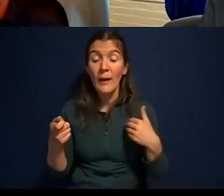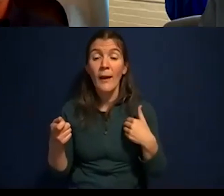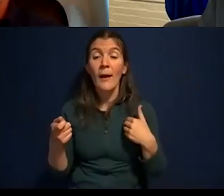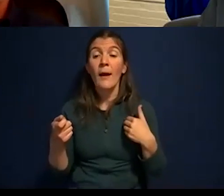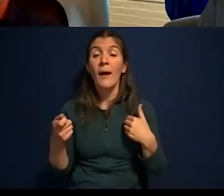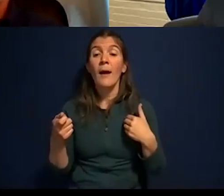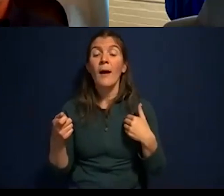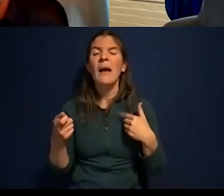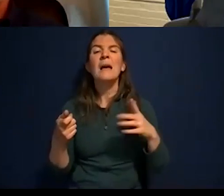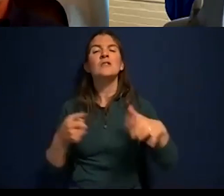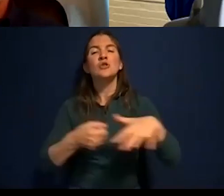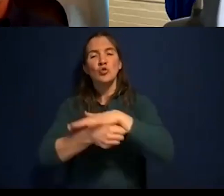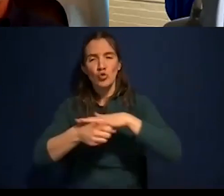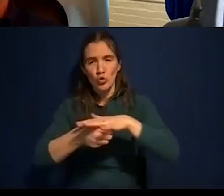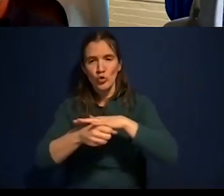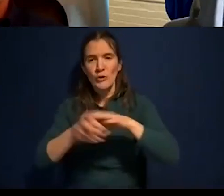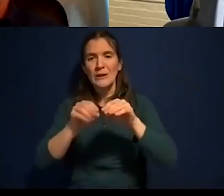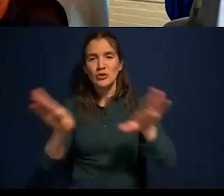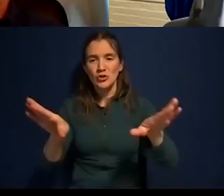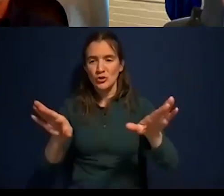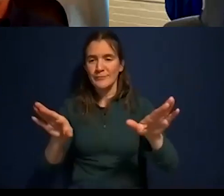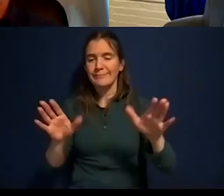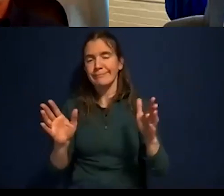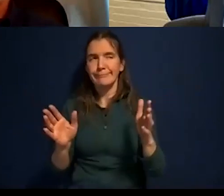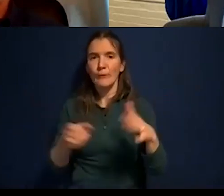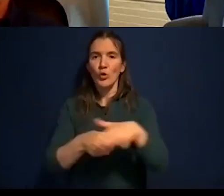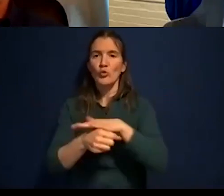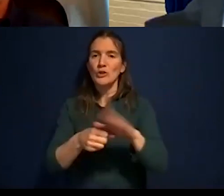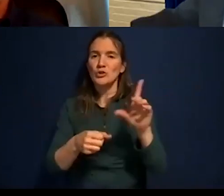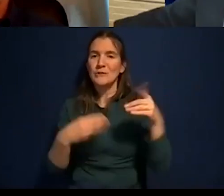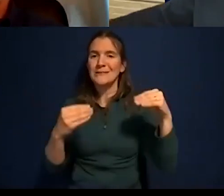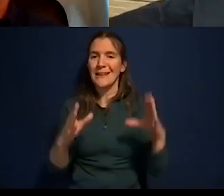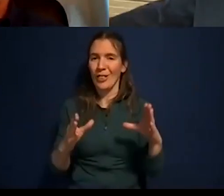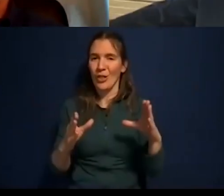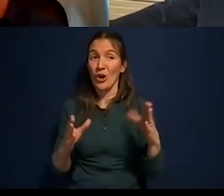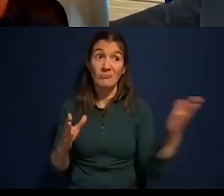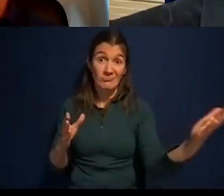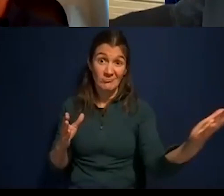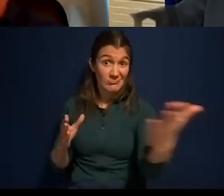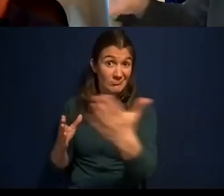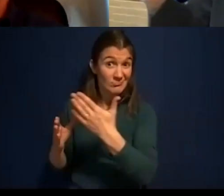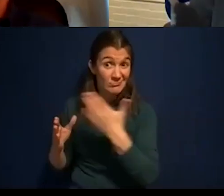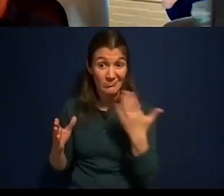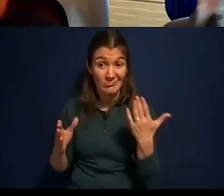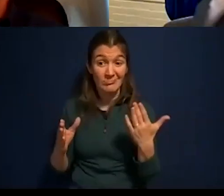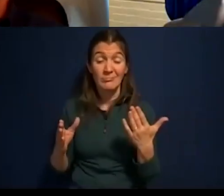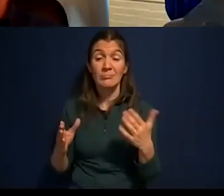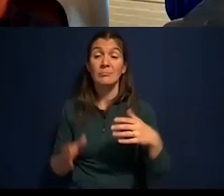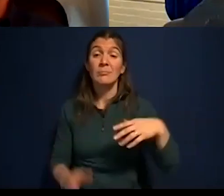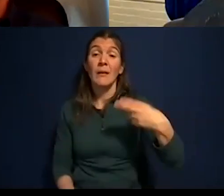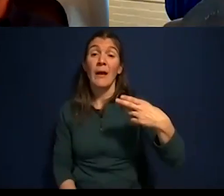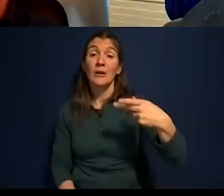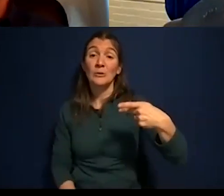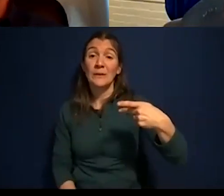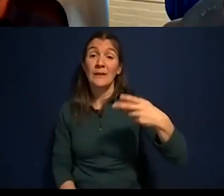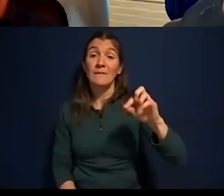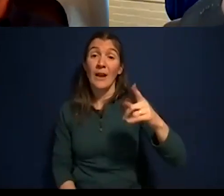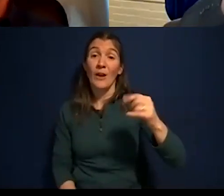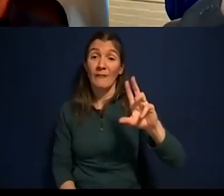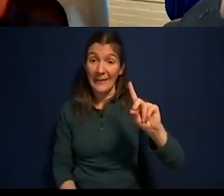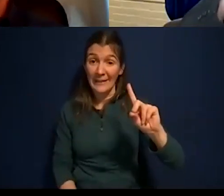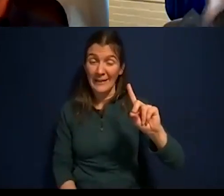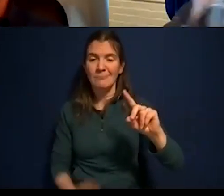It's a regional distributor or regional dealer kind of situation. So HP Fairfield's the only one